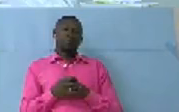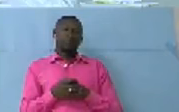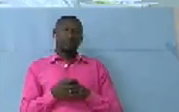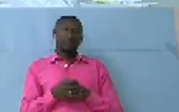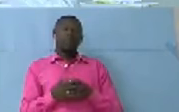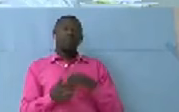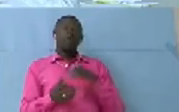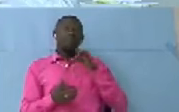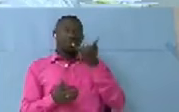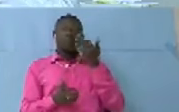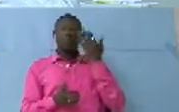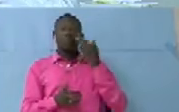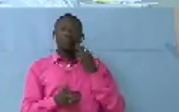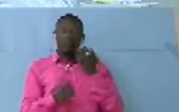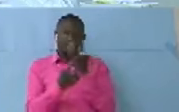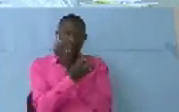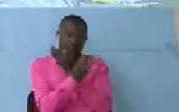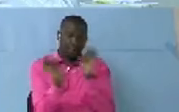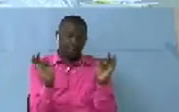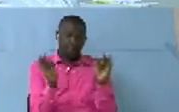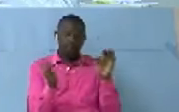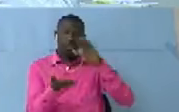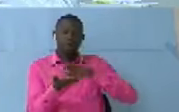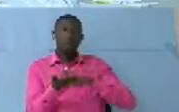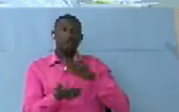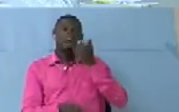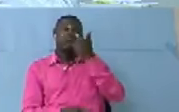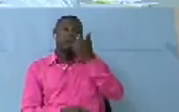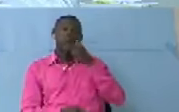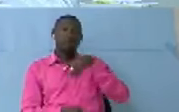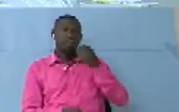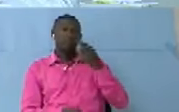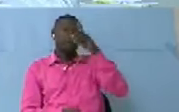When you were released on the 8th of December, so I